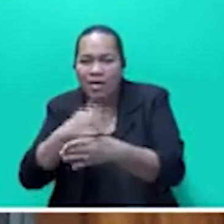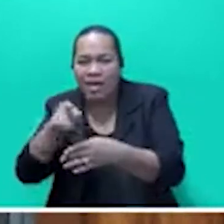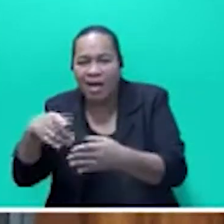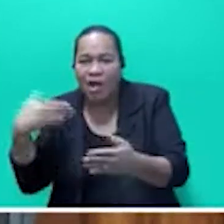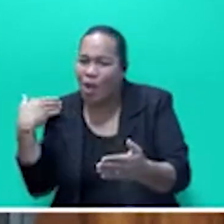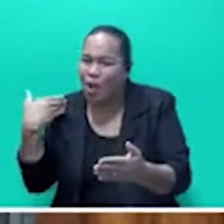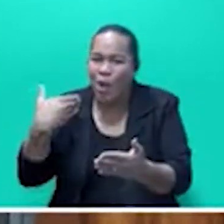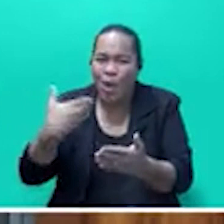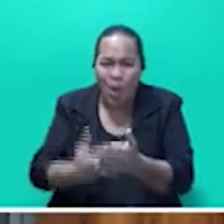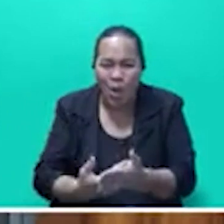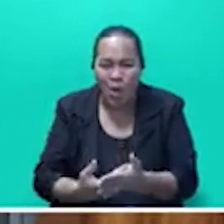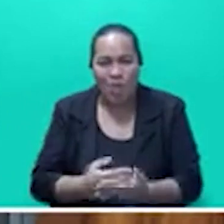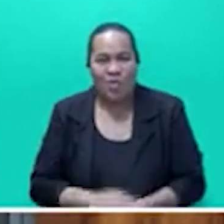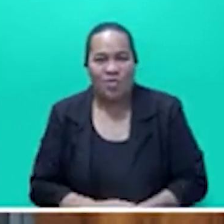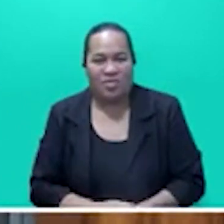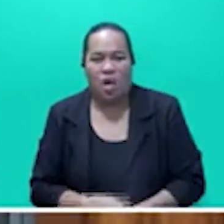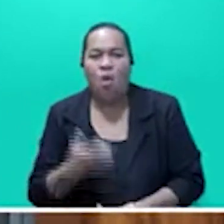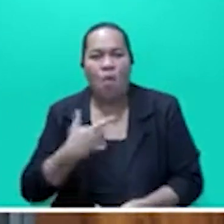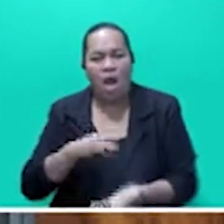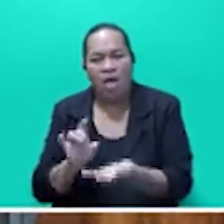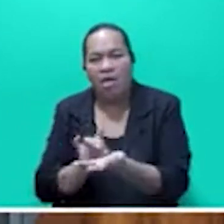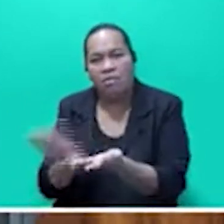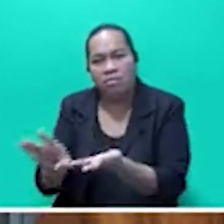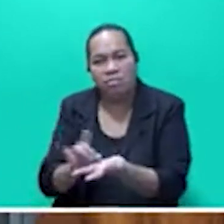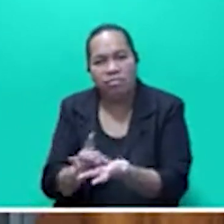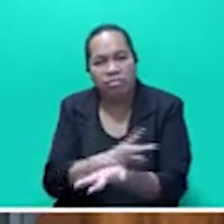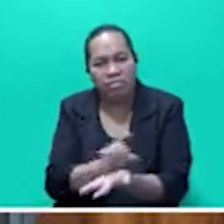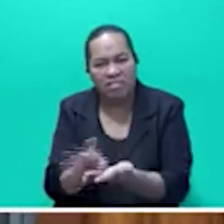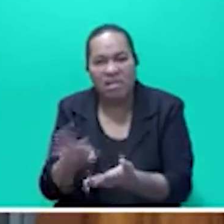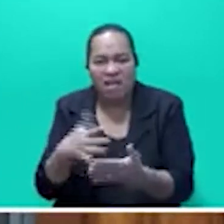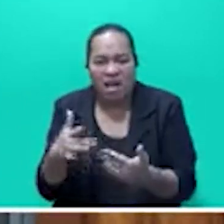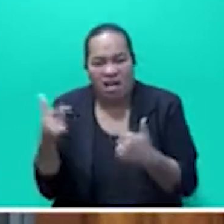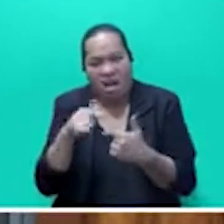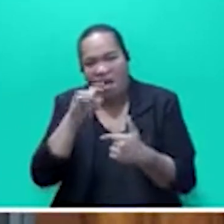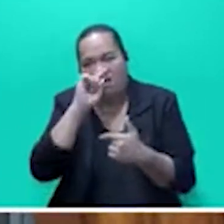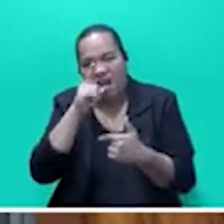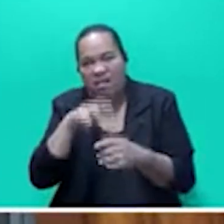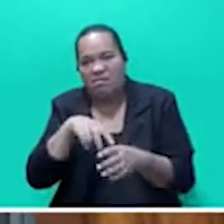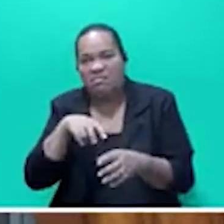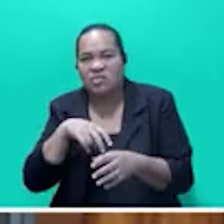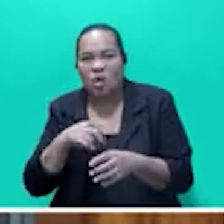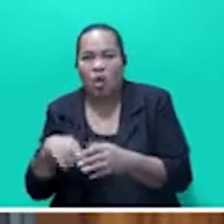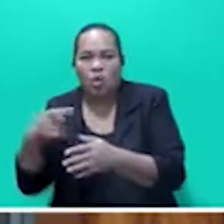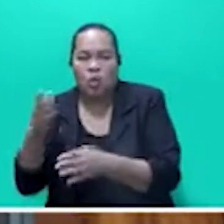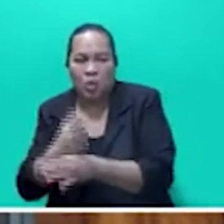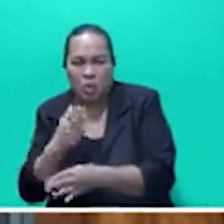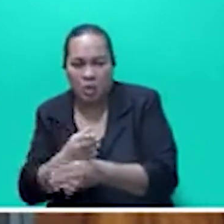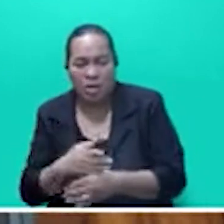with over the last few years, that now may be also limited in advancing their careers. I